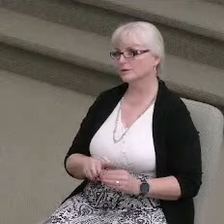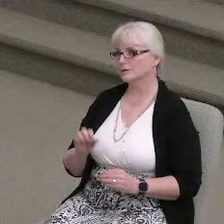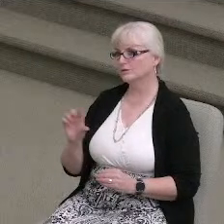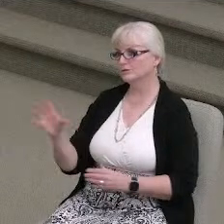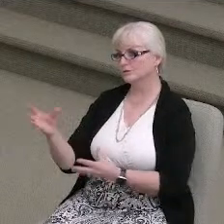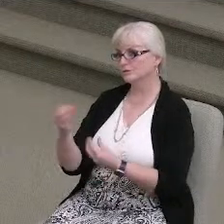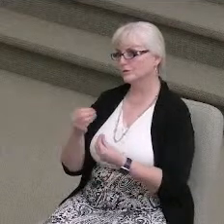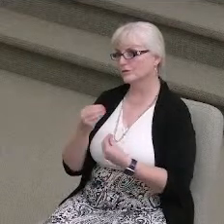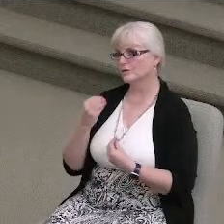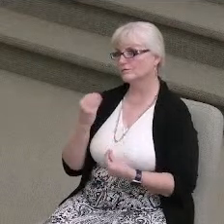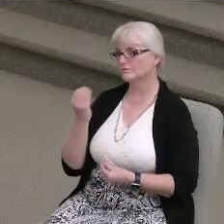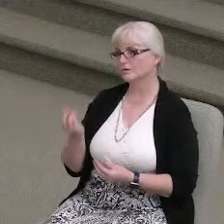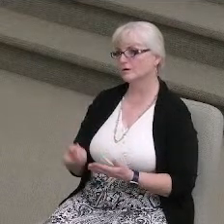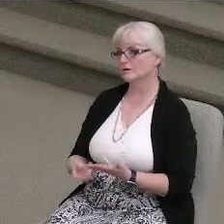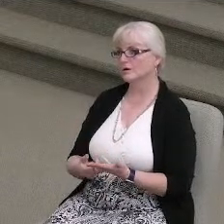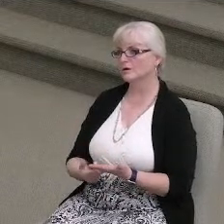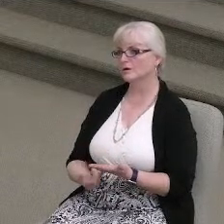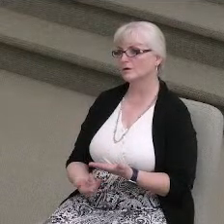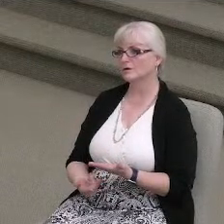You took the